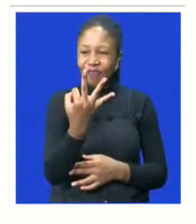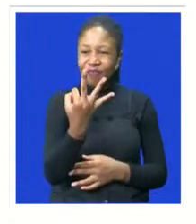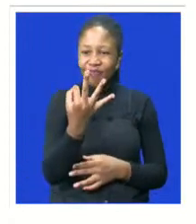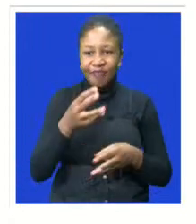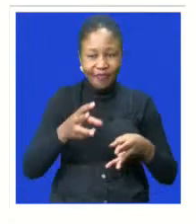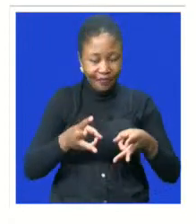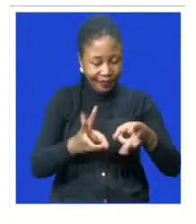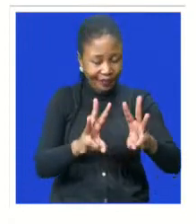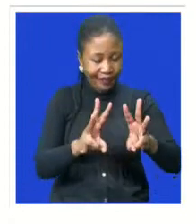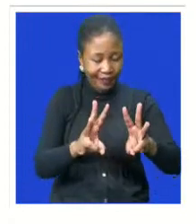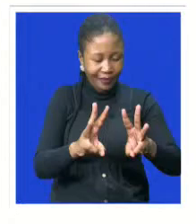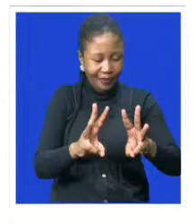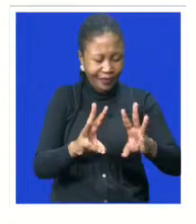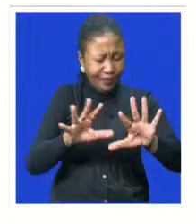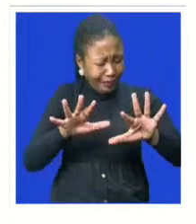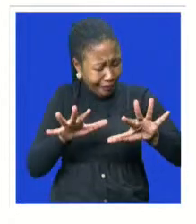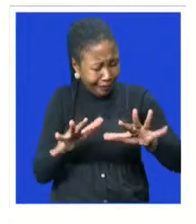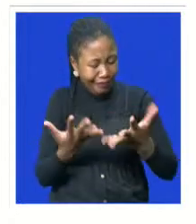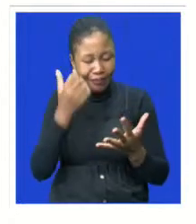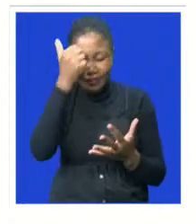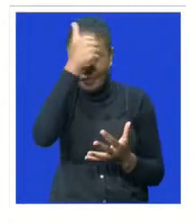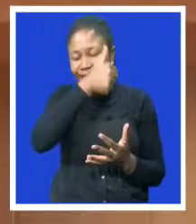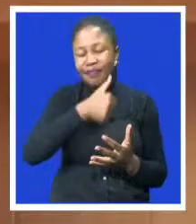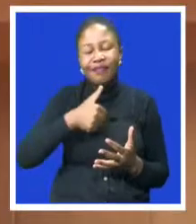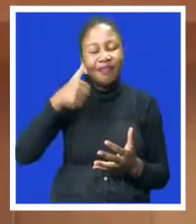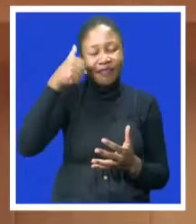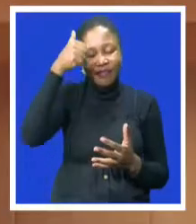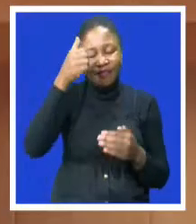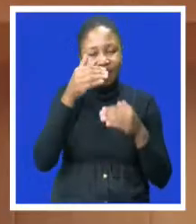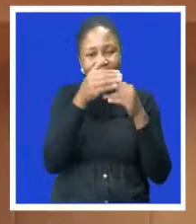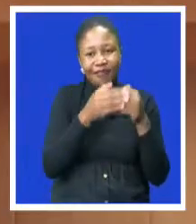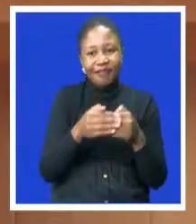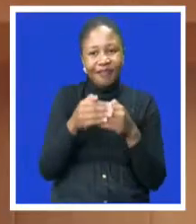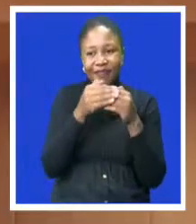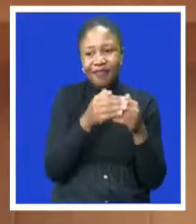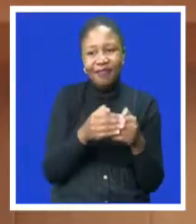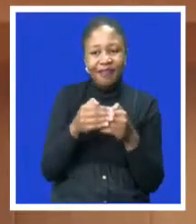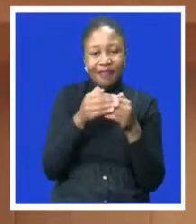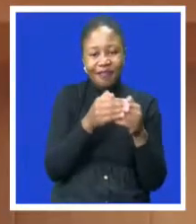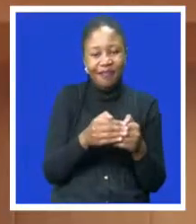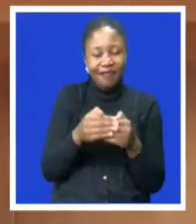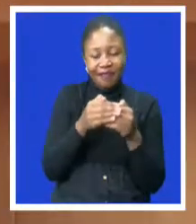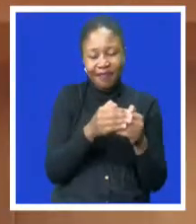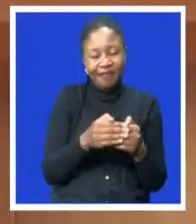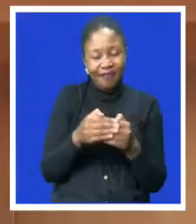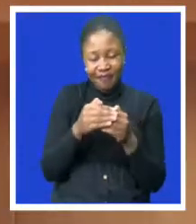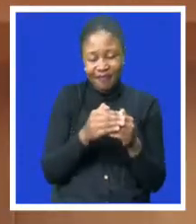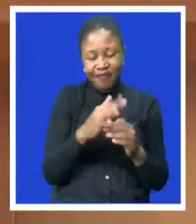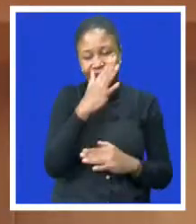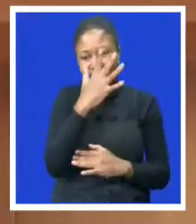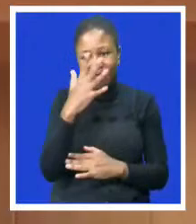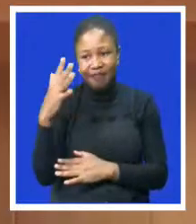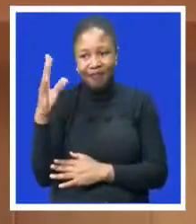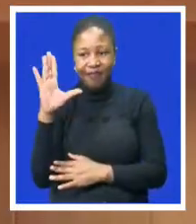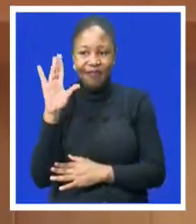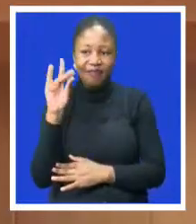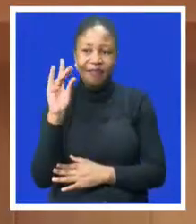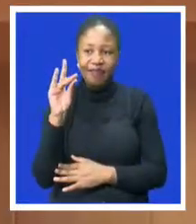God takes care of nature. I've given you so many. So you are going to give me at least